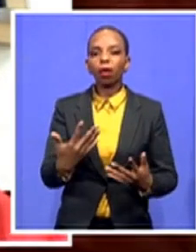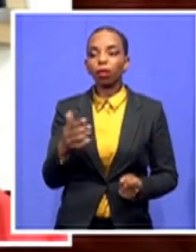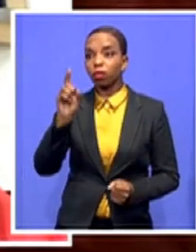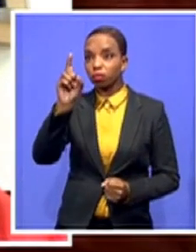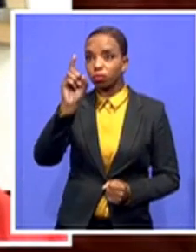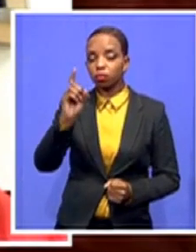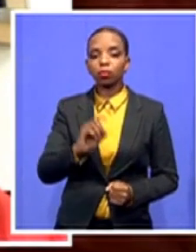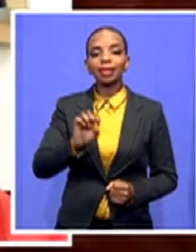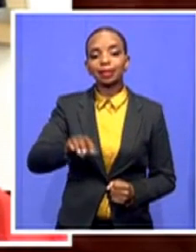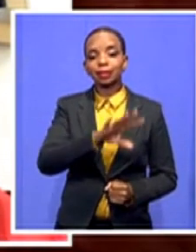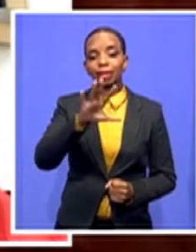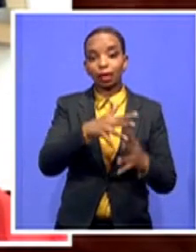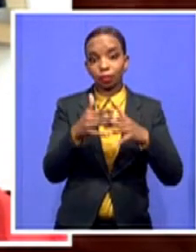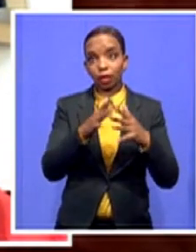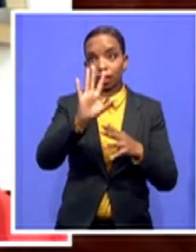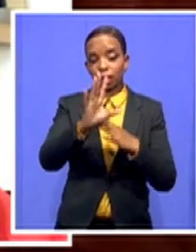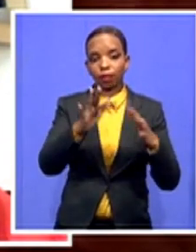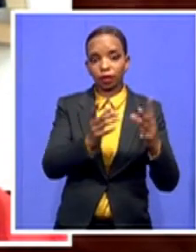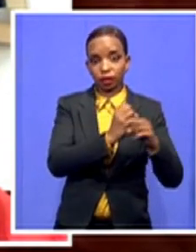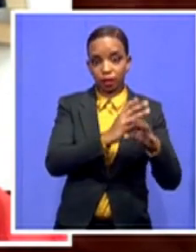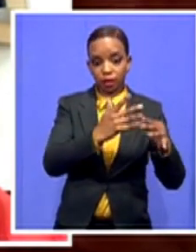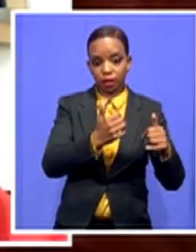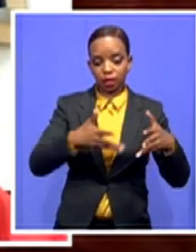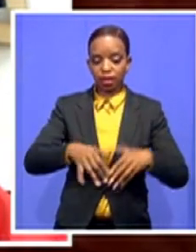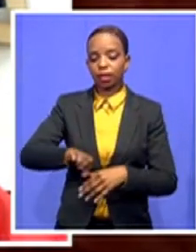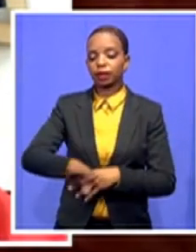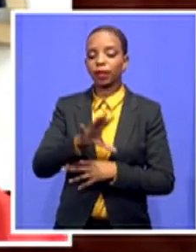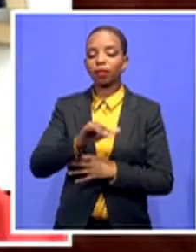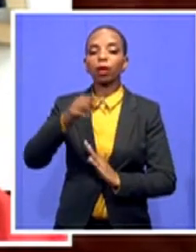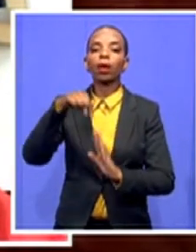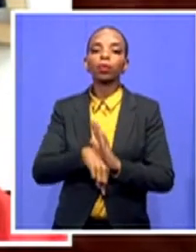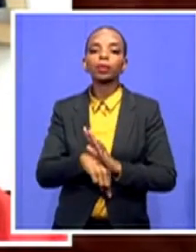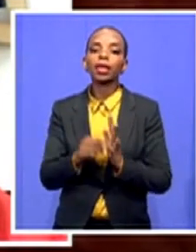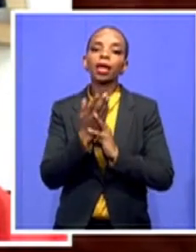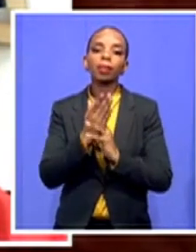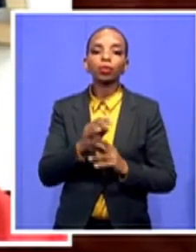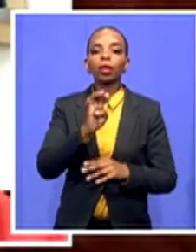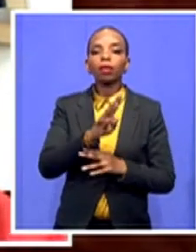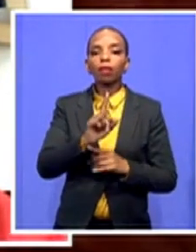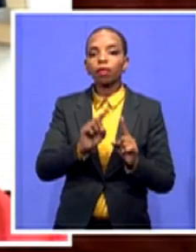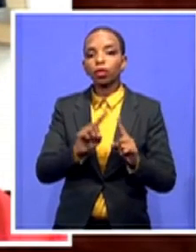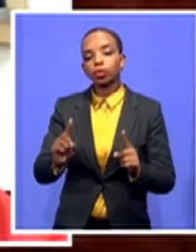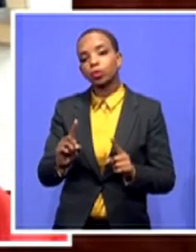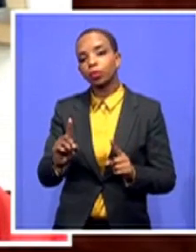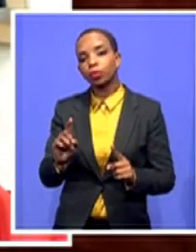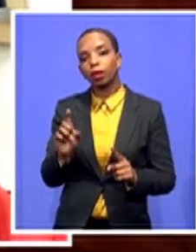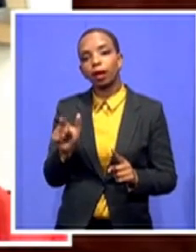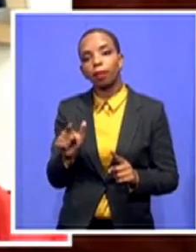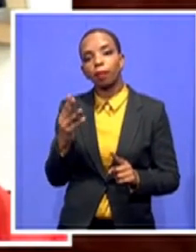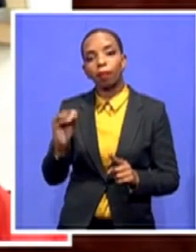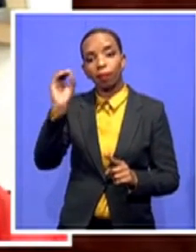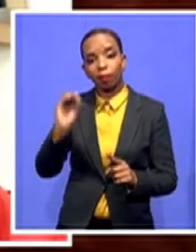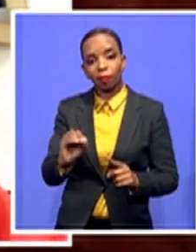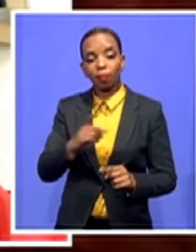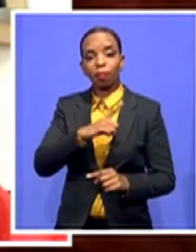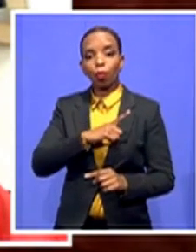35 to 40% of our procurement expenditure to corruption. There is no statement